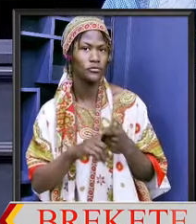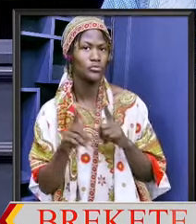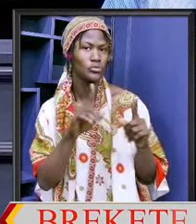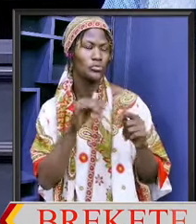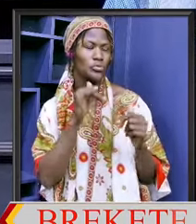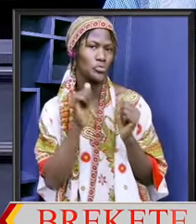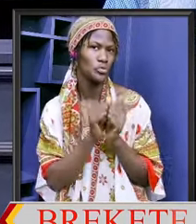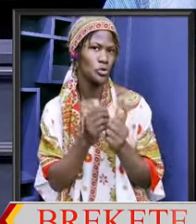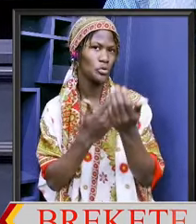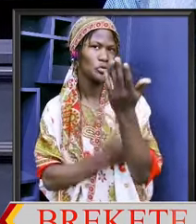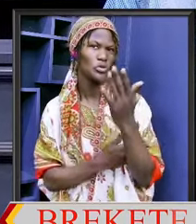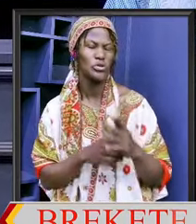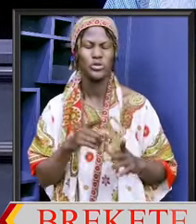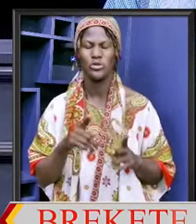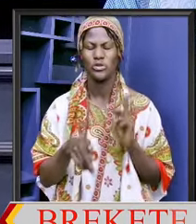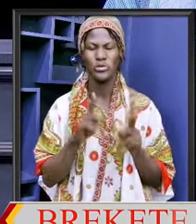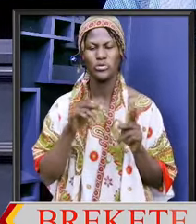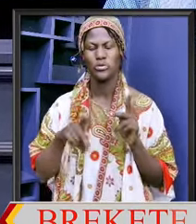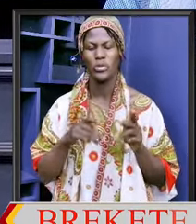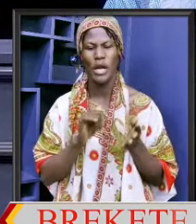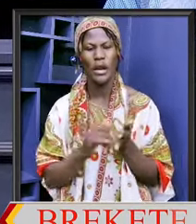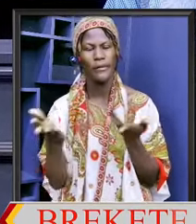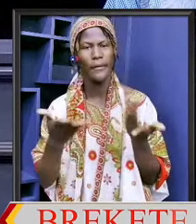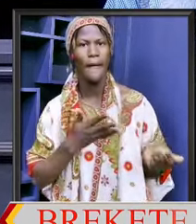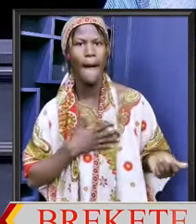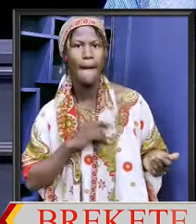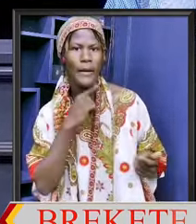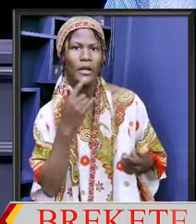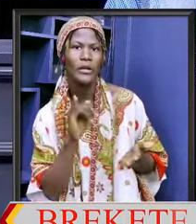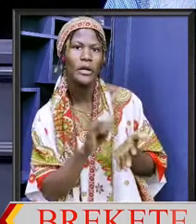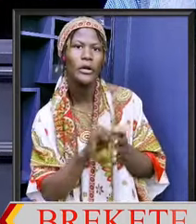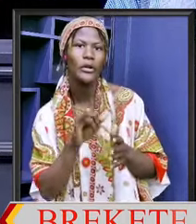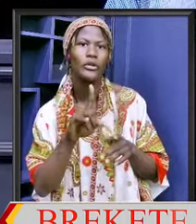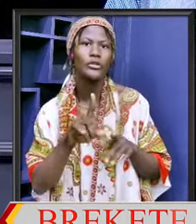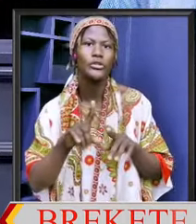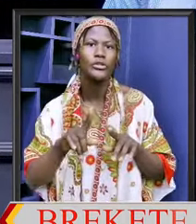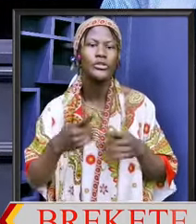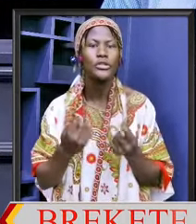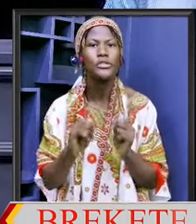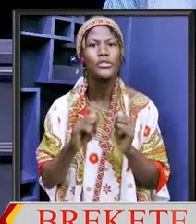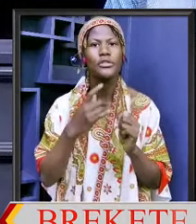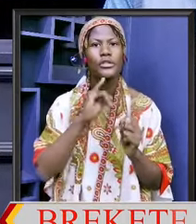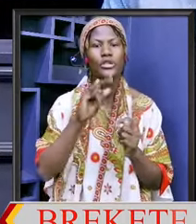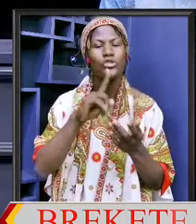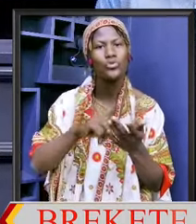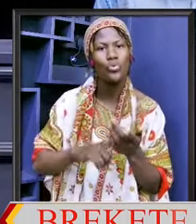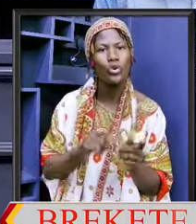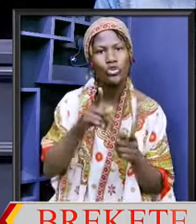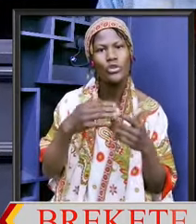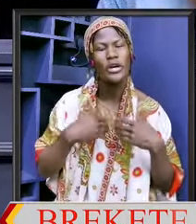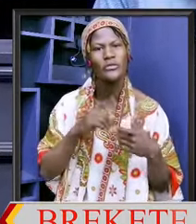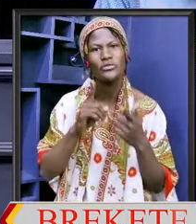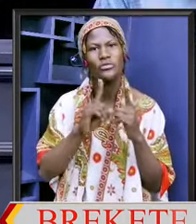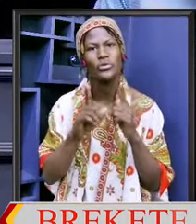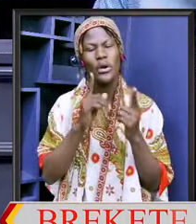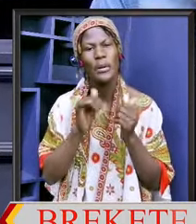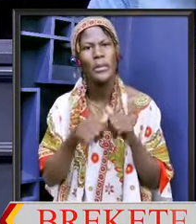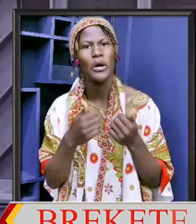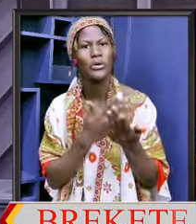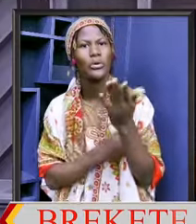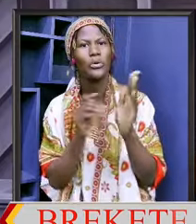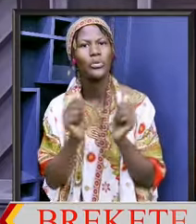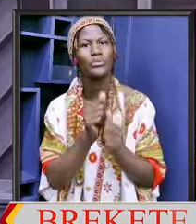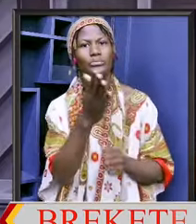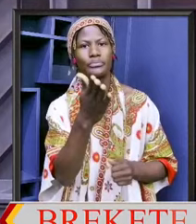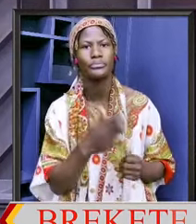talk about you. That same access to God, other person they talk about you, get them also. Kelechi. Pray to